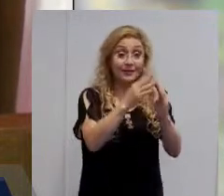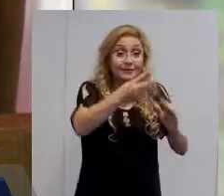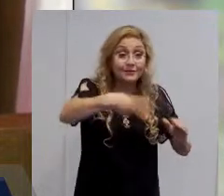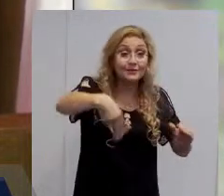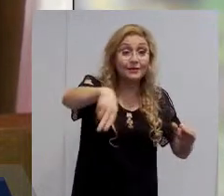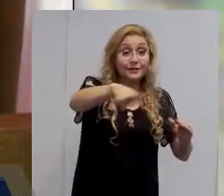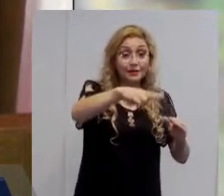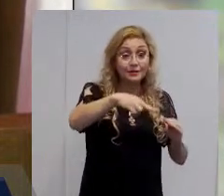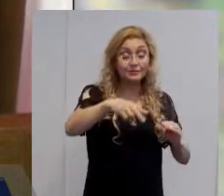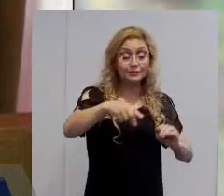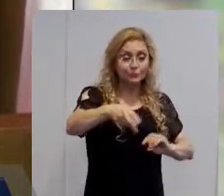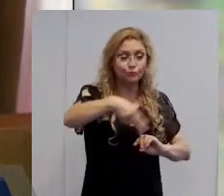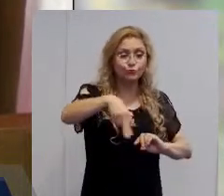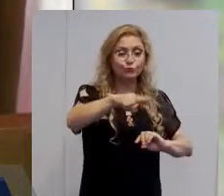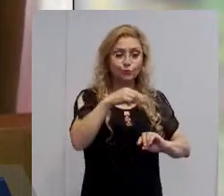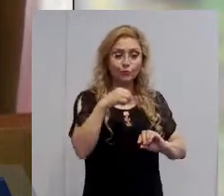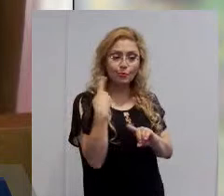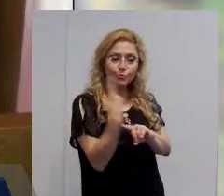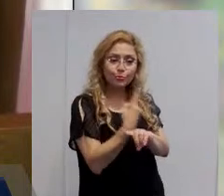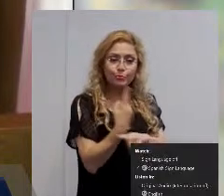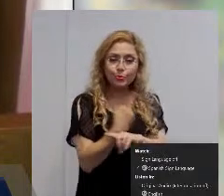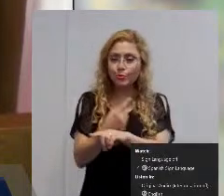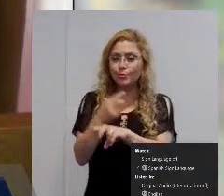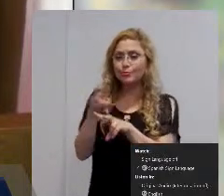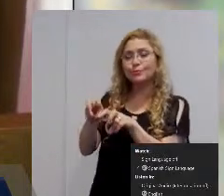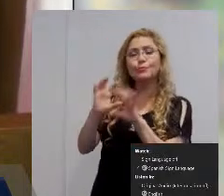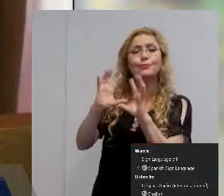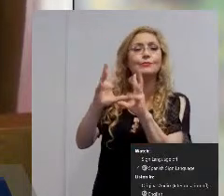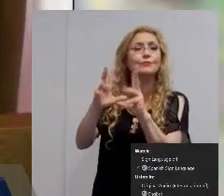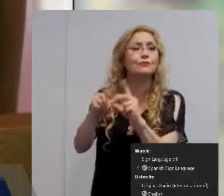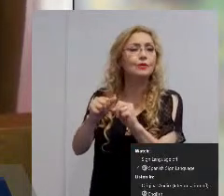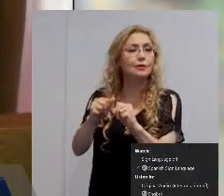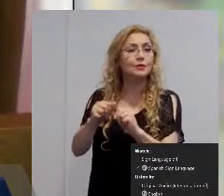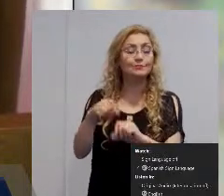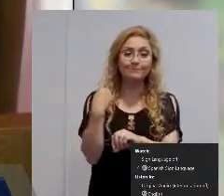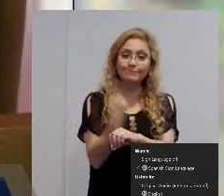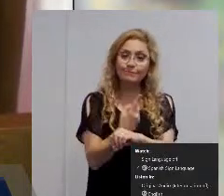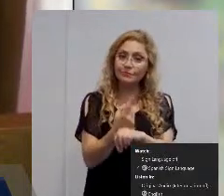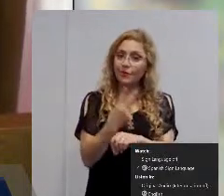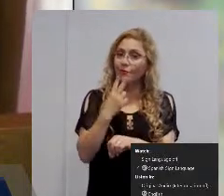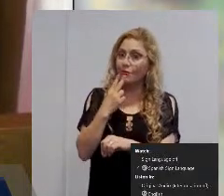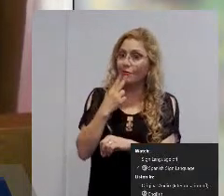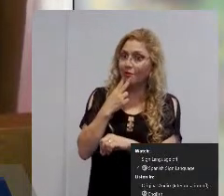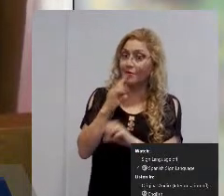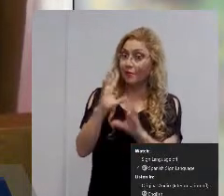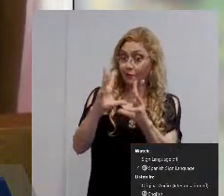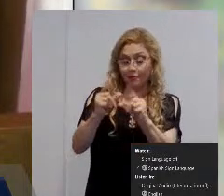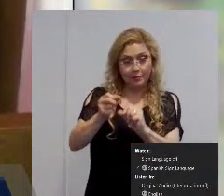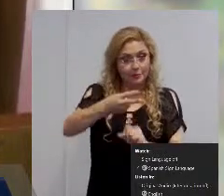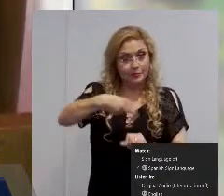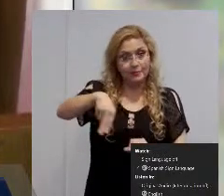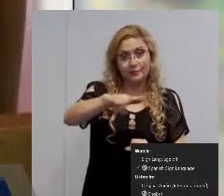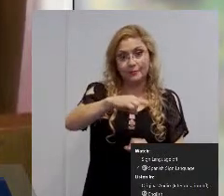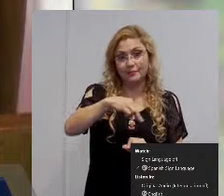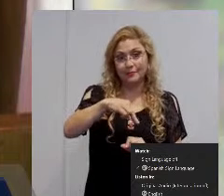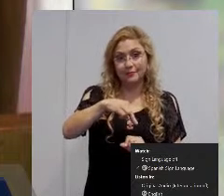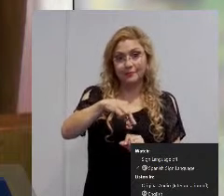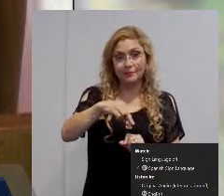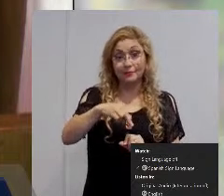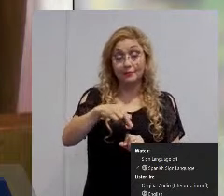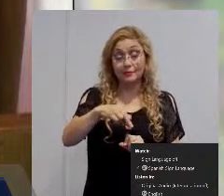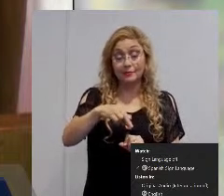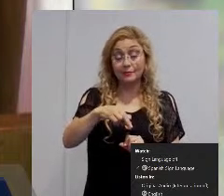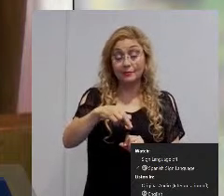The progress is something we need to see in our homes. And when we talk about family farming, we're talking about